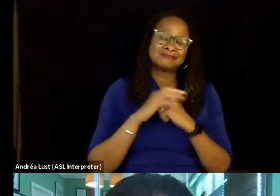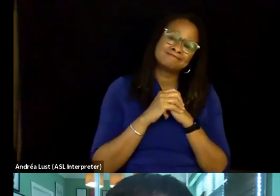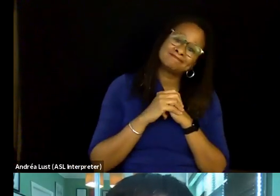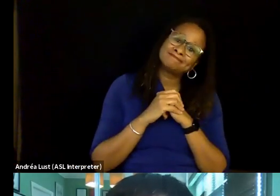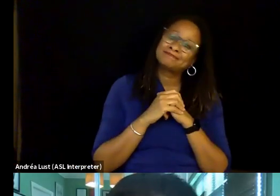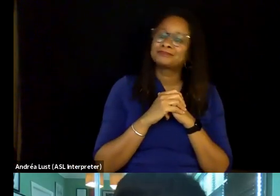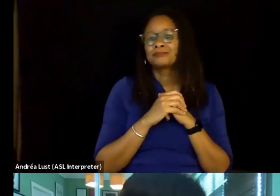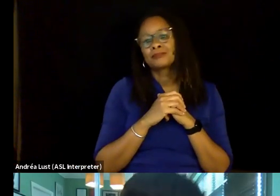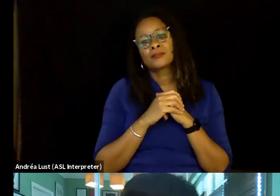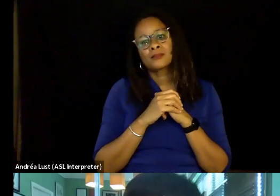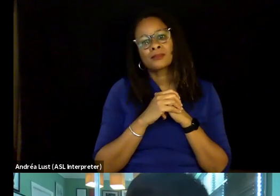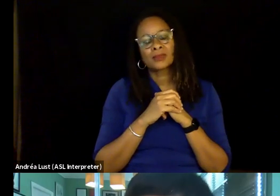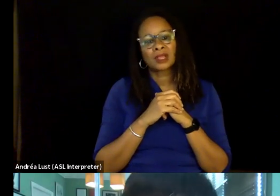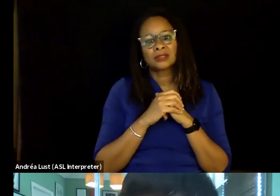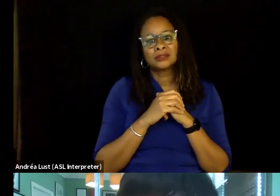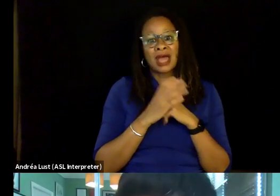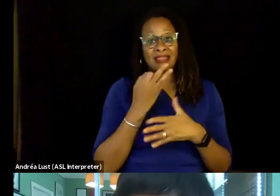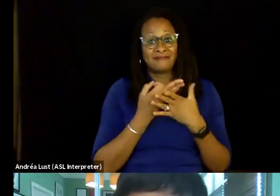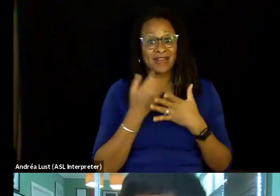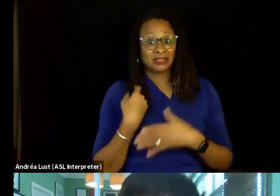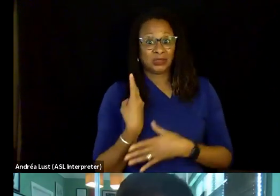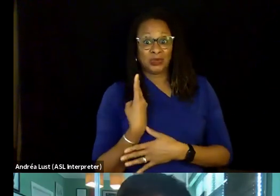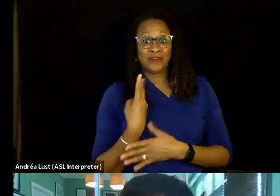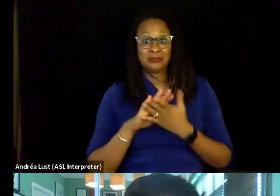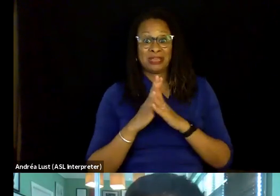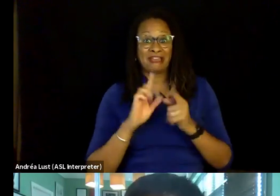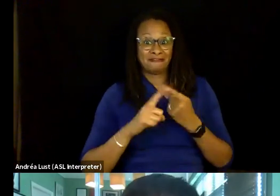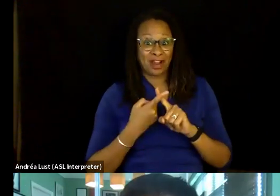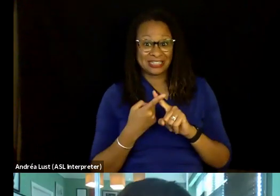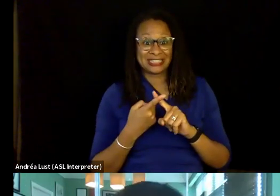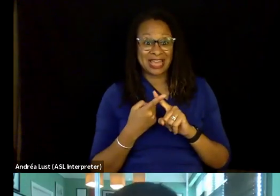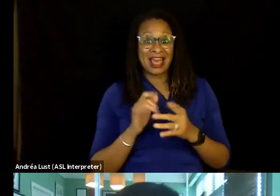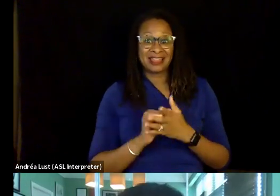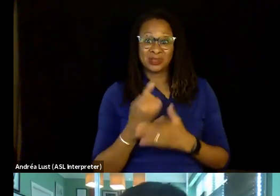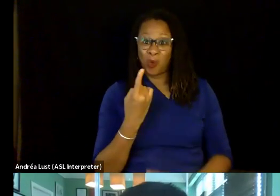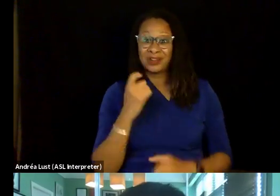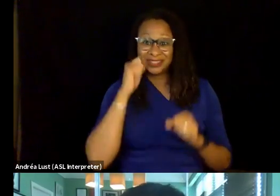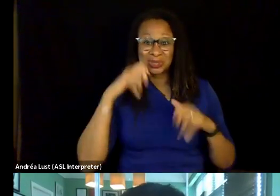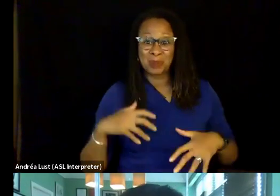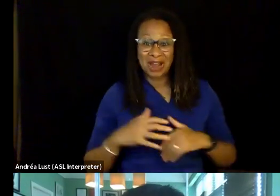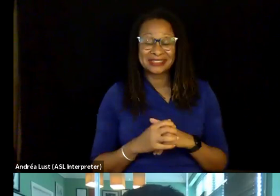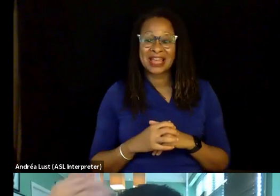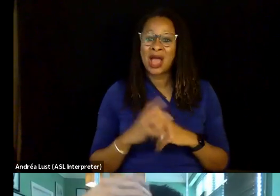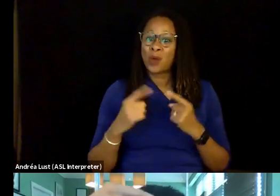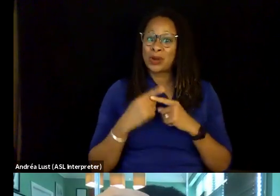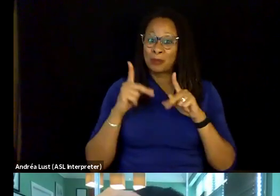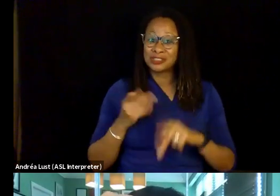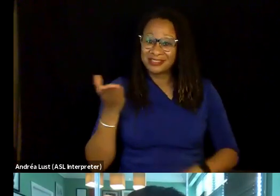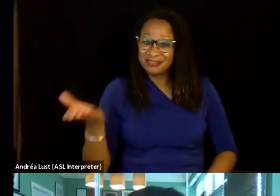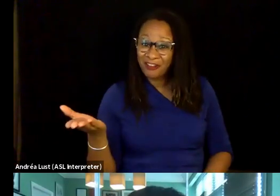I think the fact that we became friends, that's one, because when somebody is there all the time,